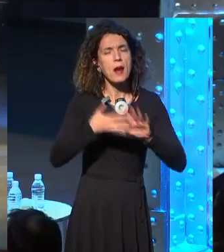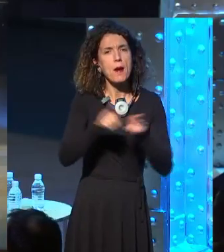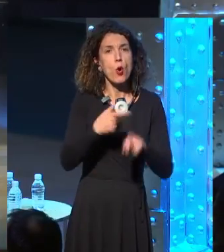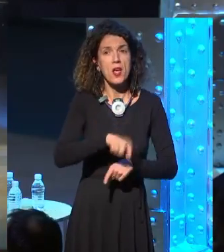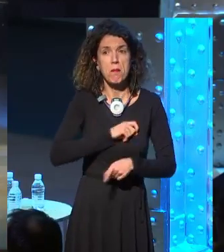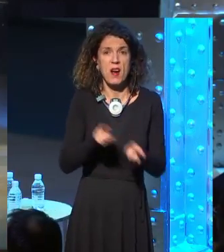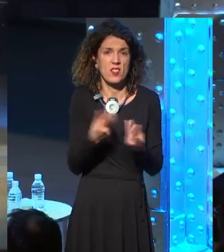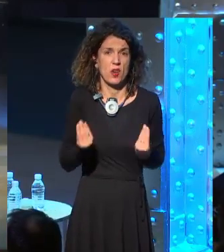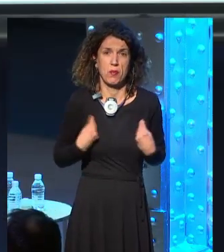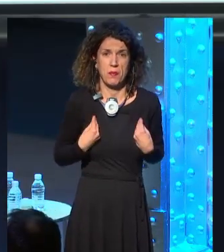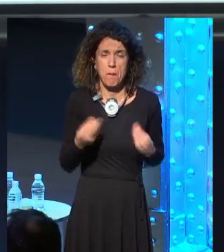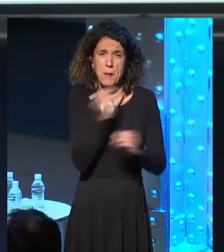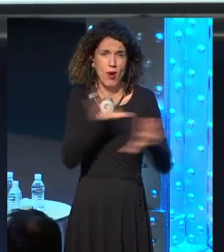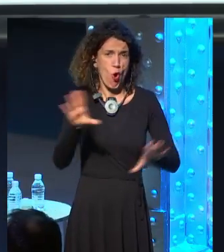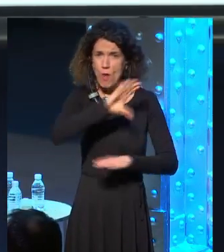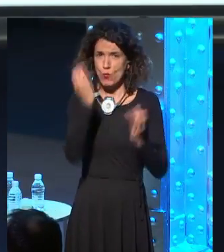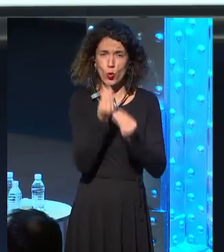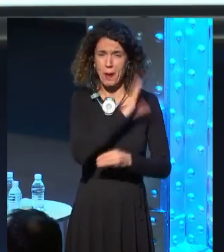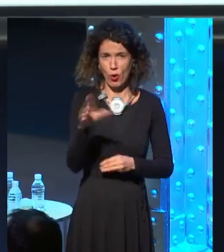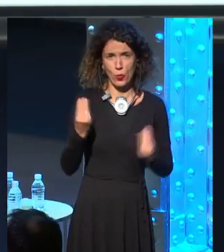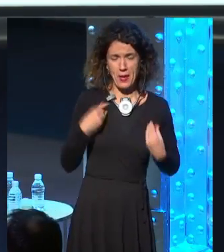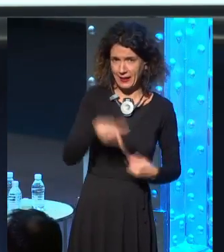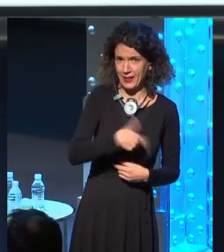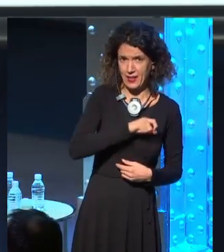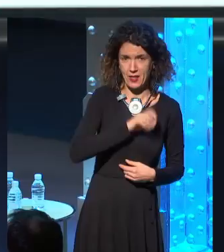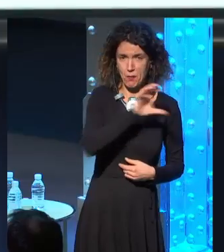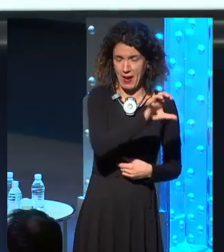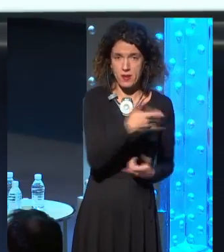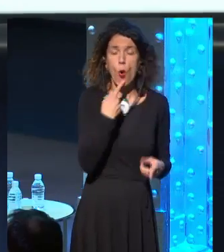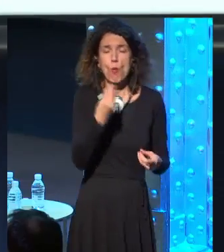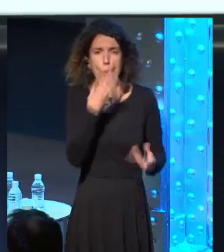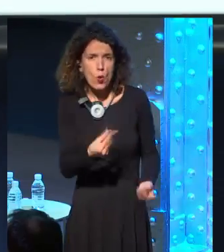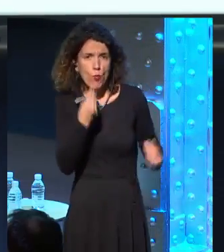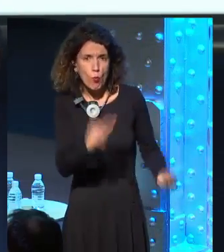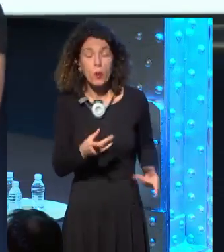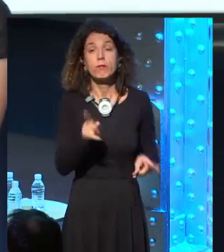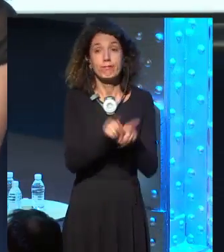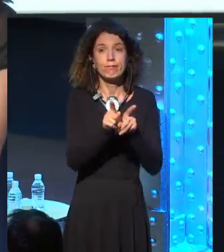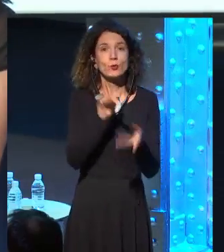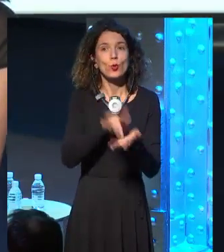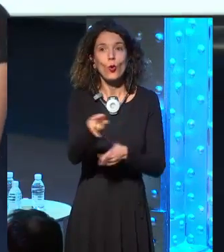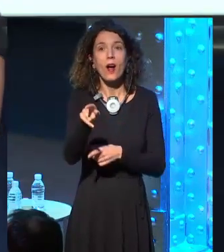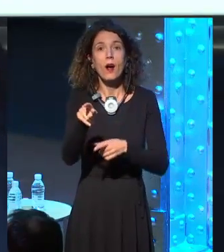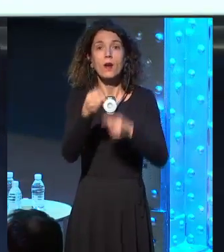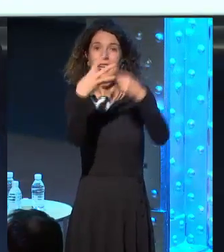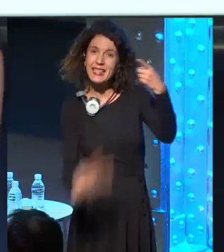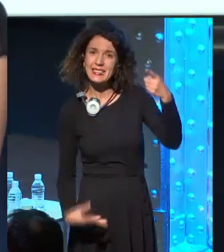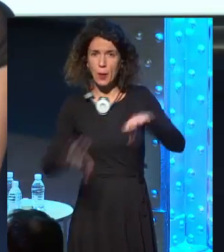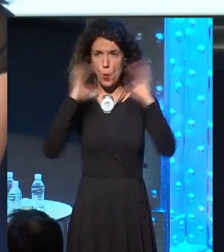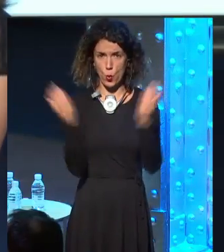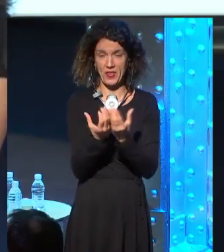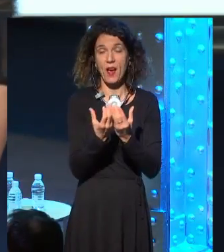it today because we talk in Spain a lot about that. We are used to saying that there's no